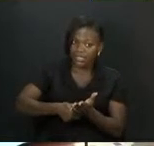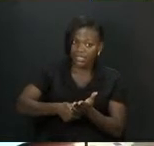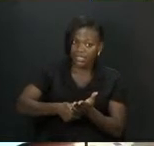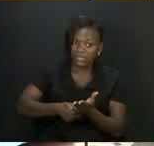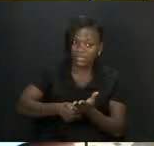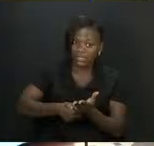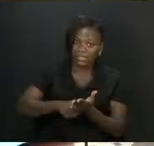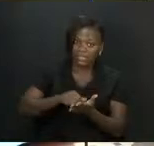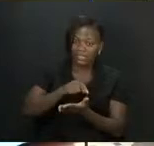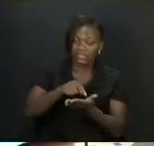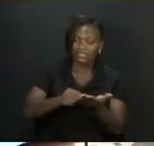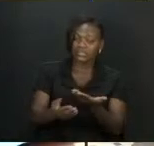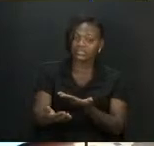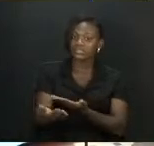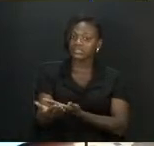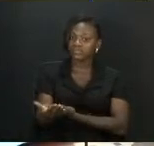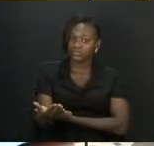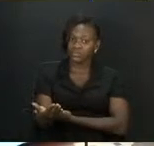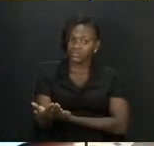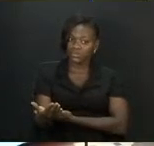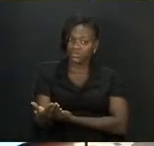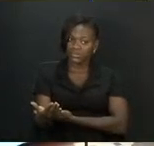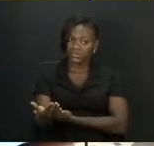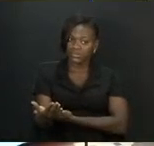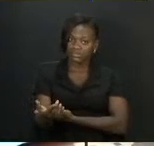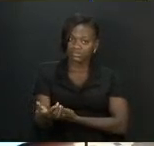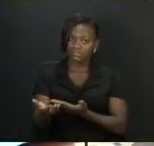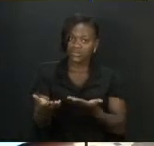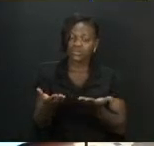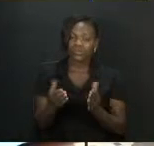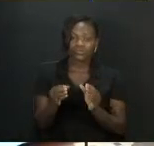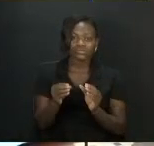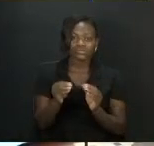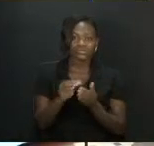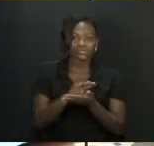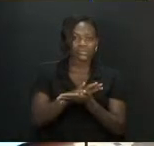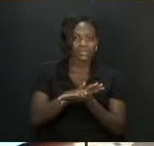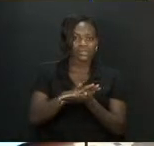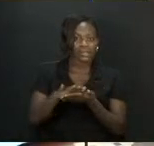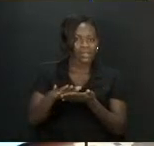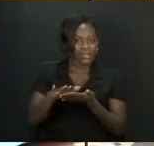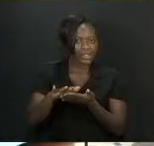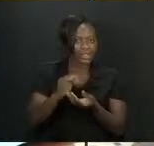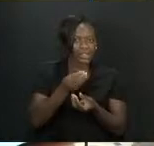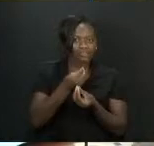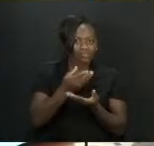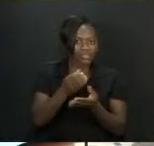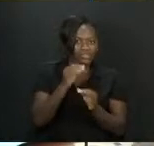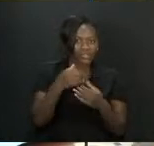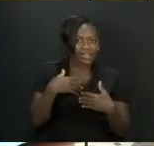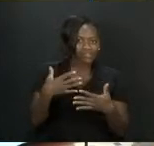this morning. So I just want clarity whether you have a new letter.